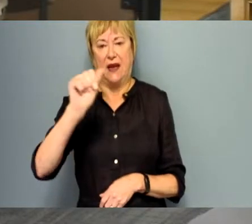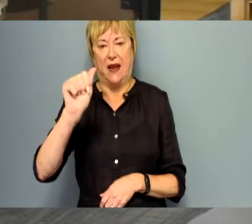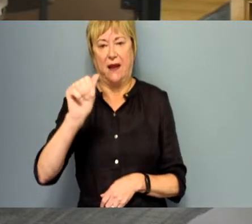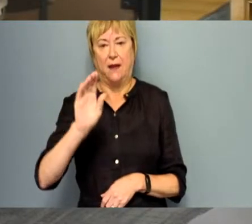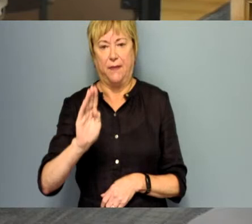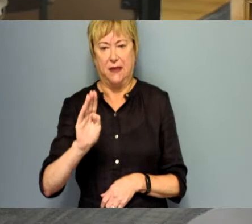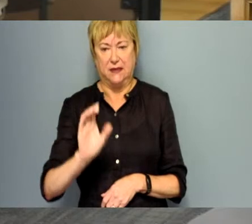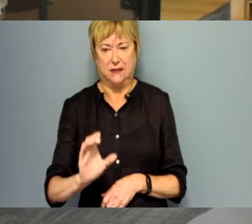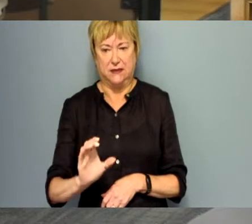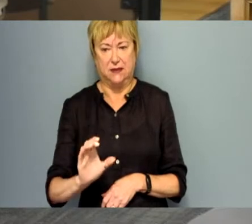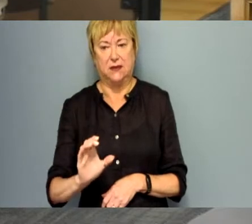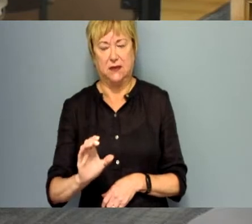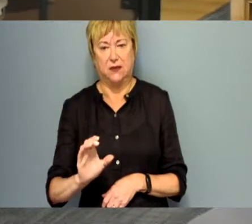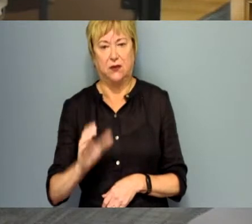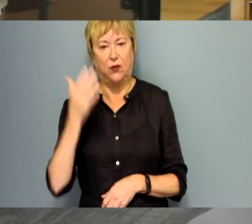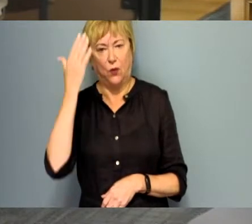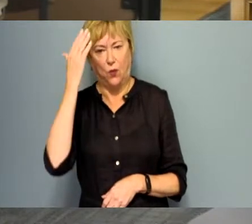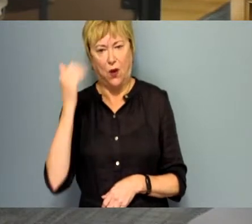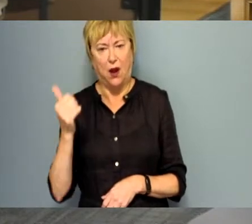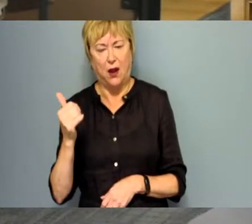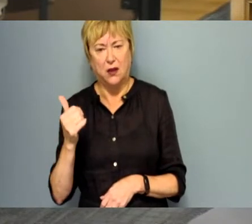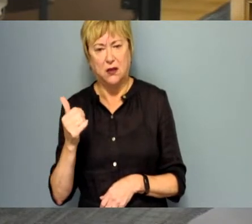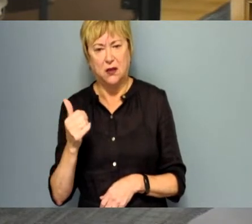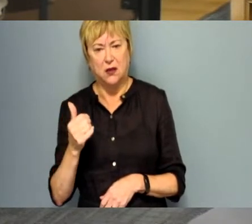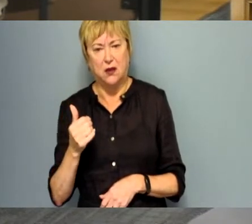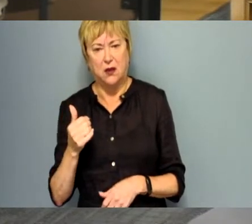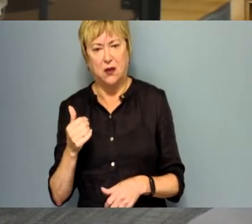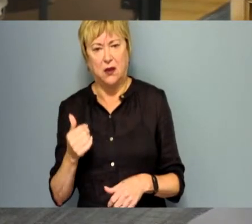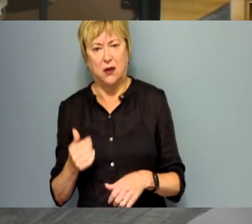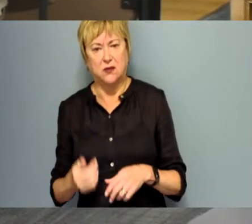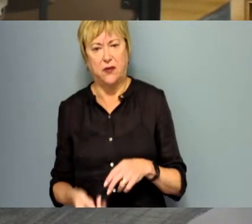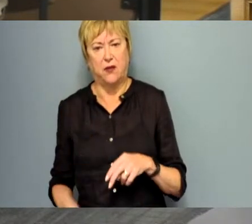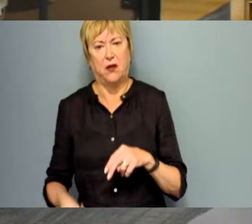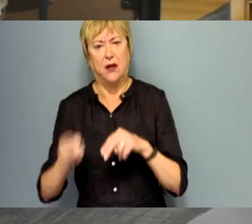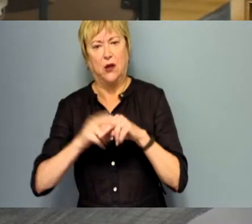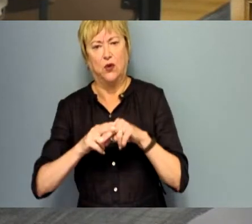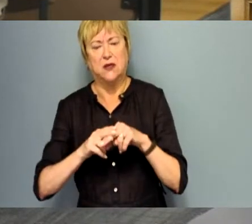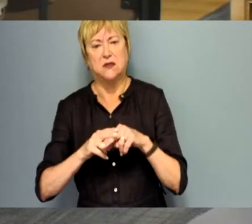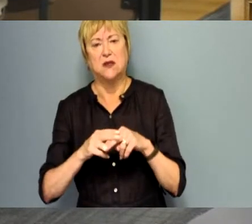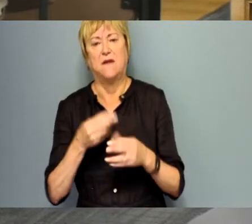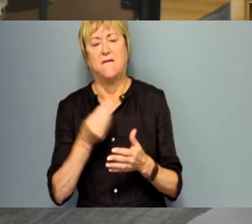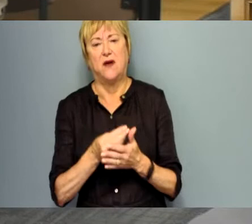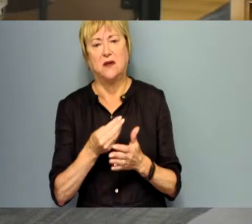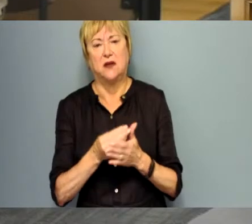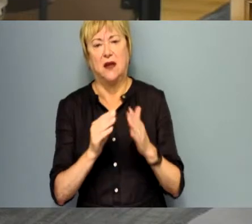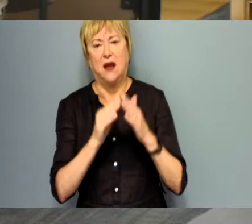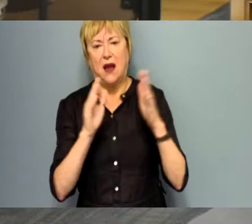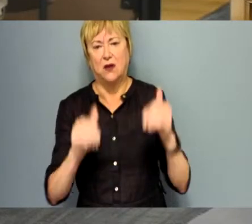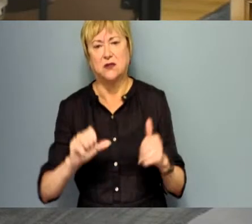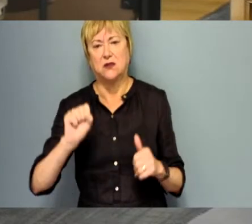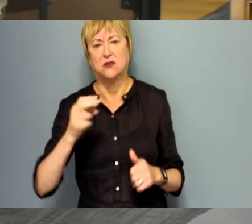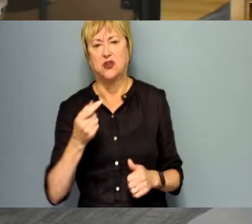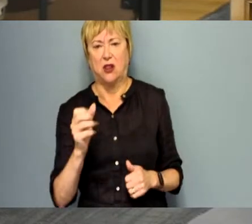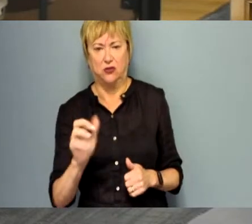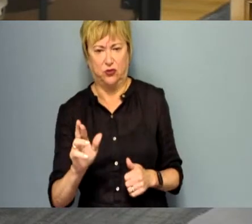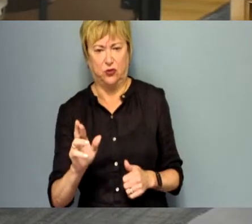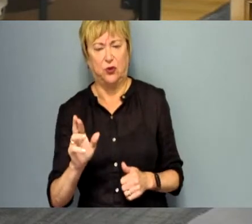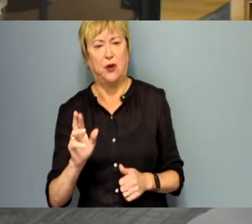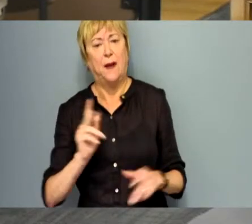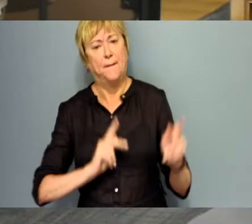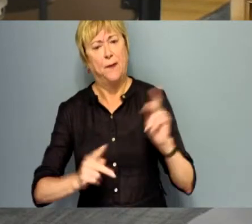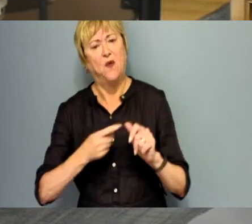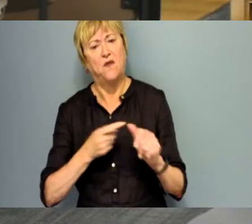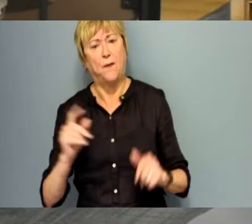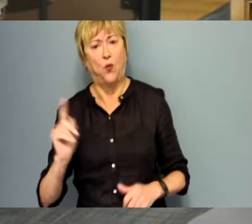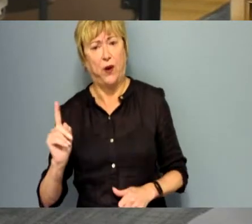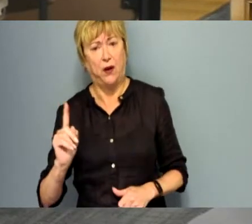C, why is there an uptick in funding housing shelters? Where are these people coming from? Is it